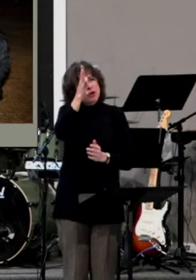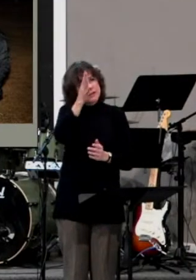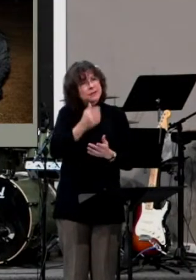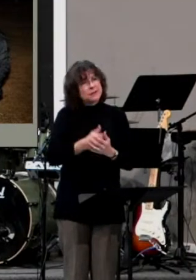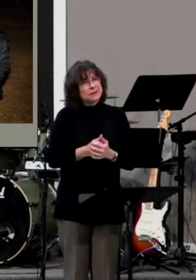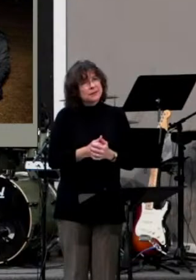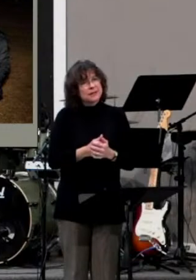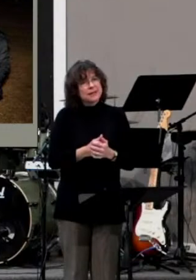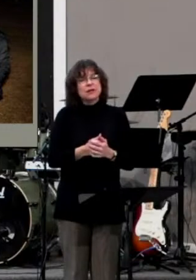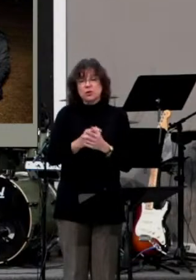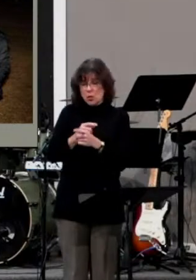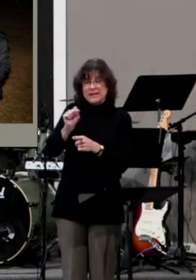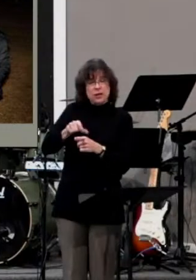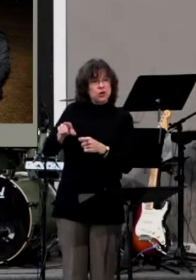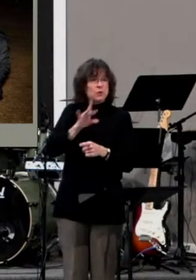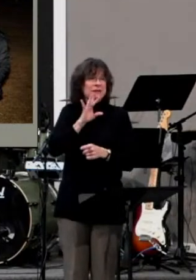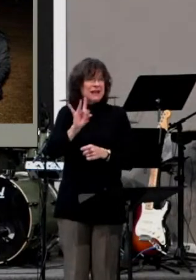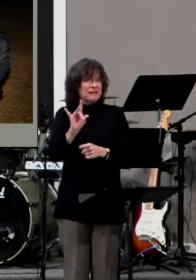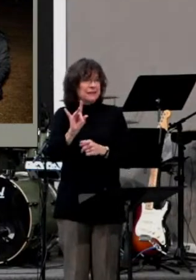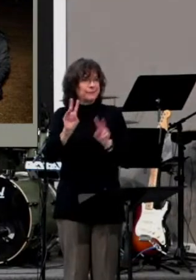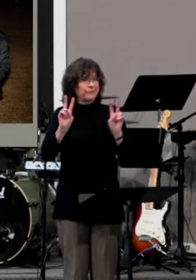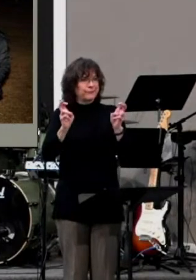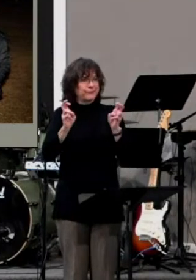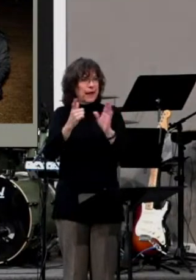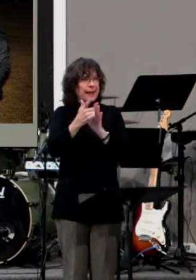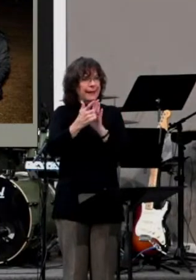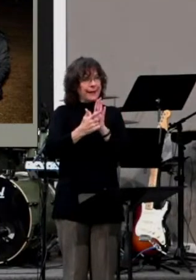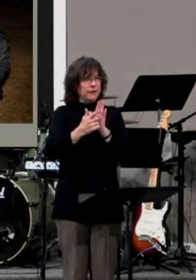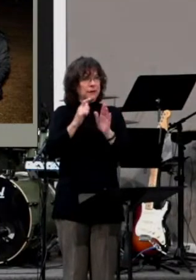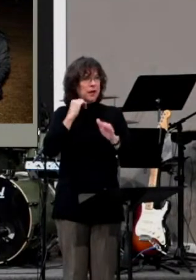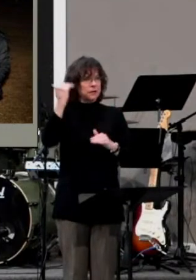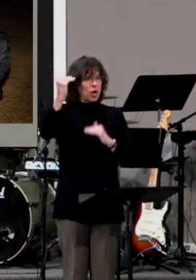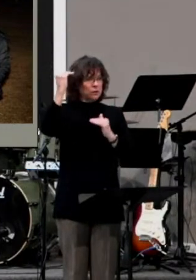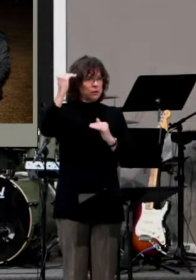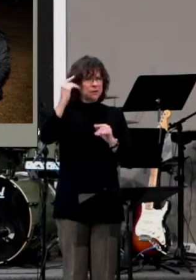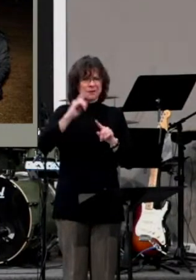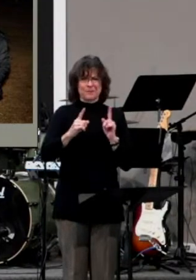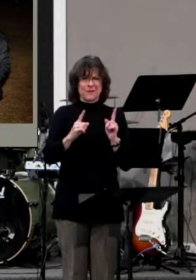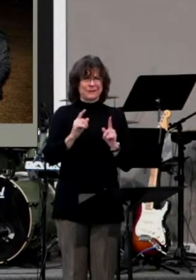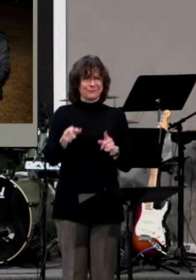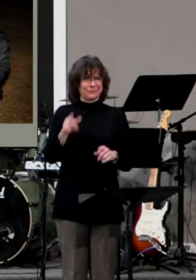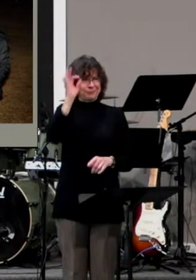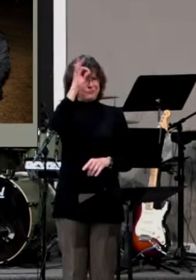you're classified as a legal adult doesn't mean you have a clue what's going on in life.